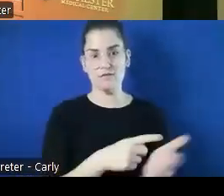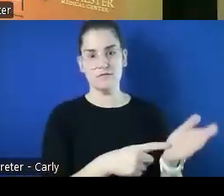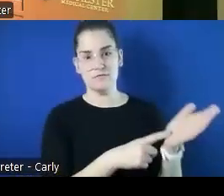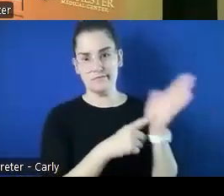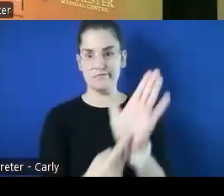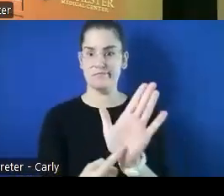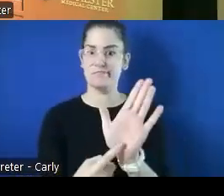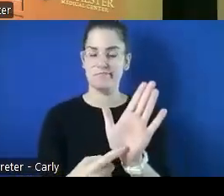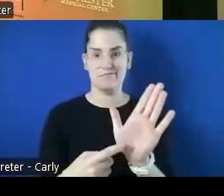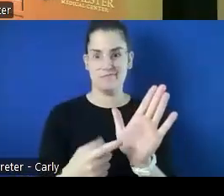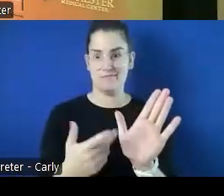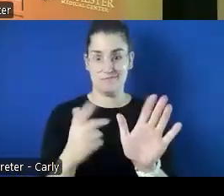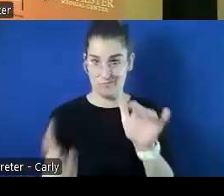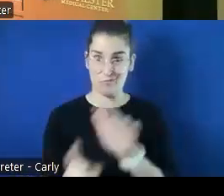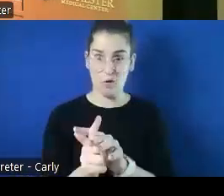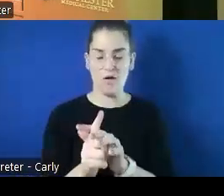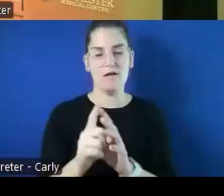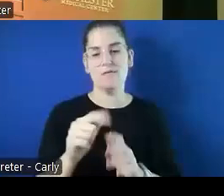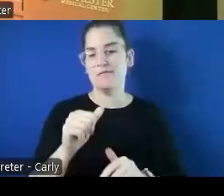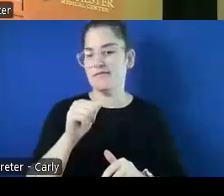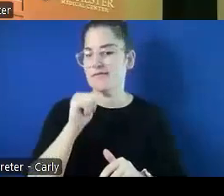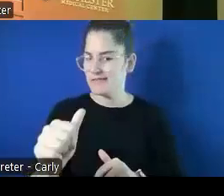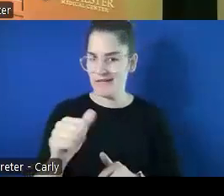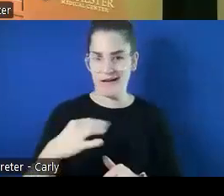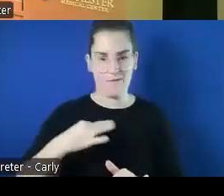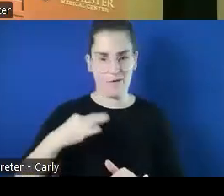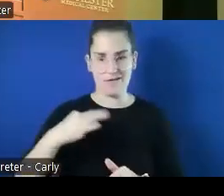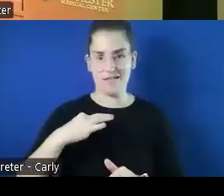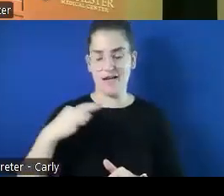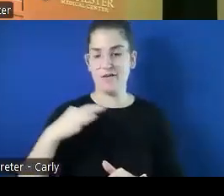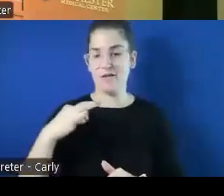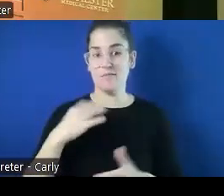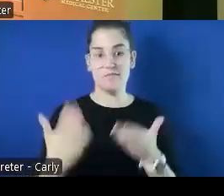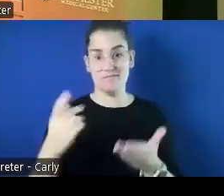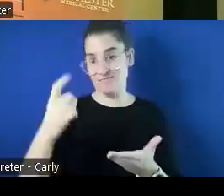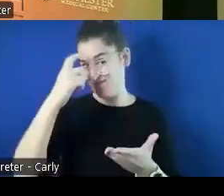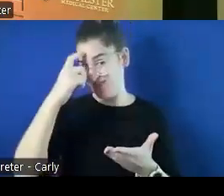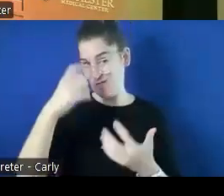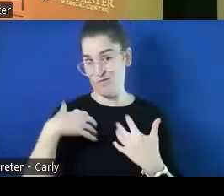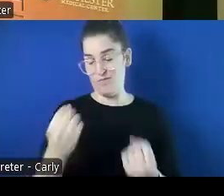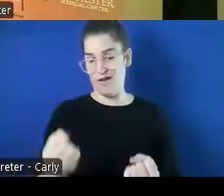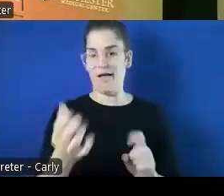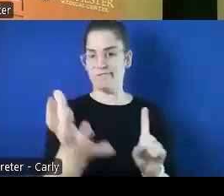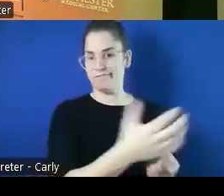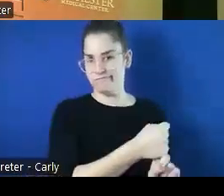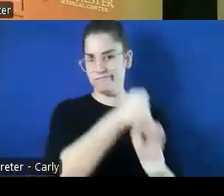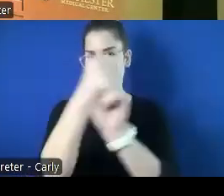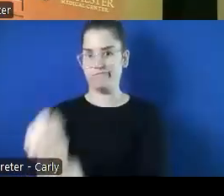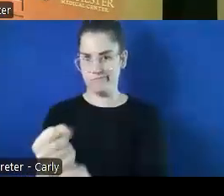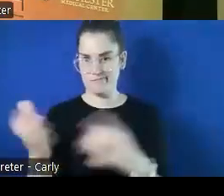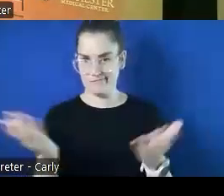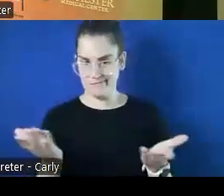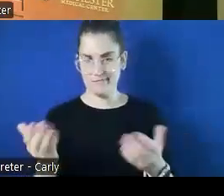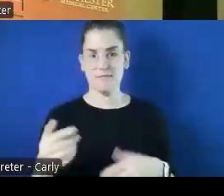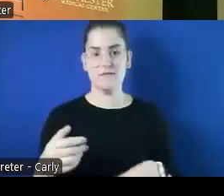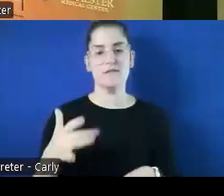hospital involuntarily under mental hygiene transport. And this is a process that often has involvement